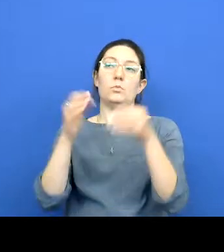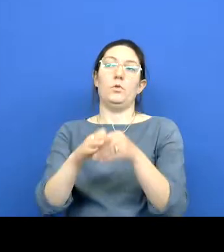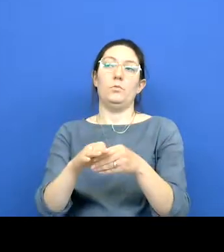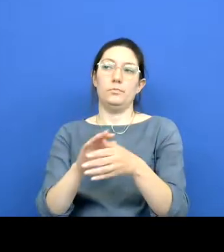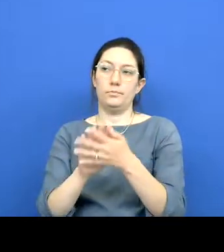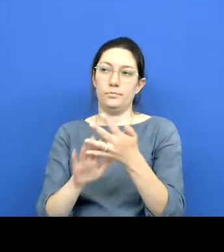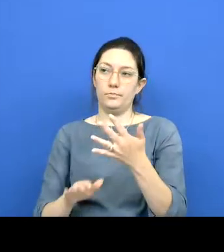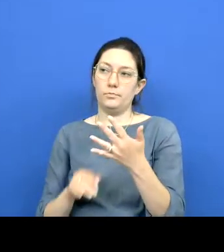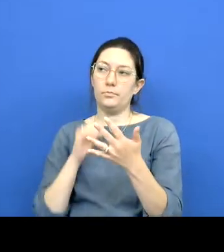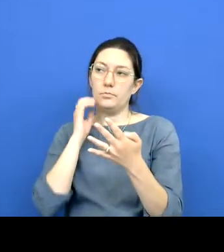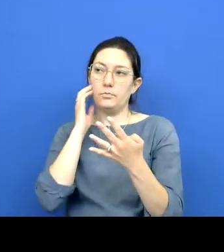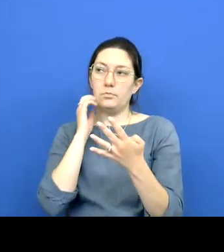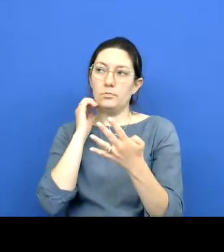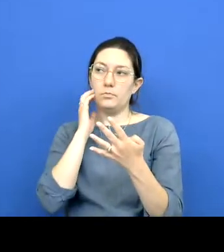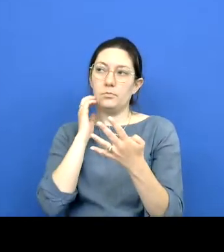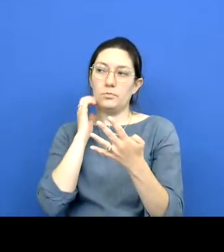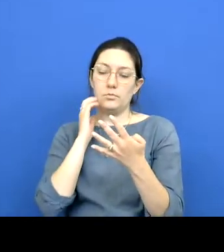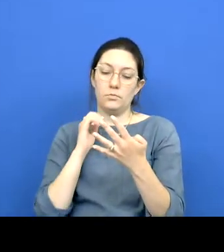call the roll.